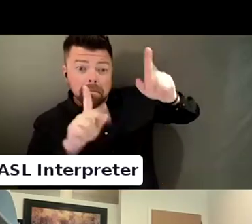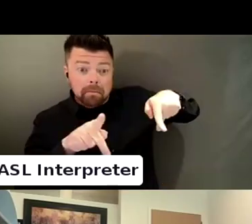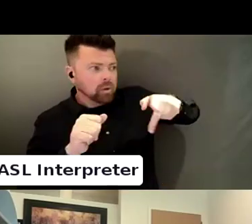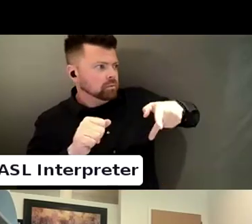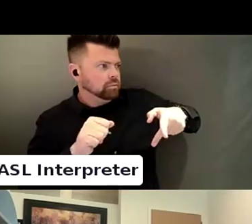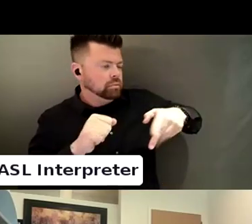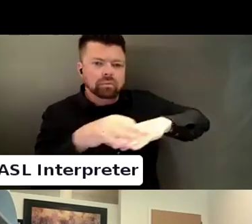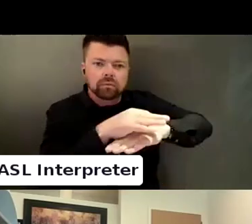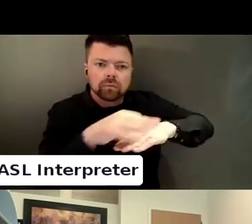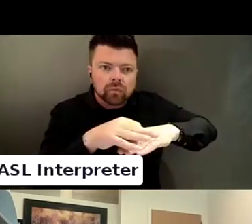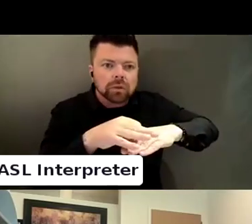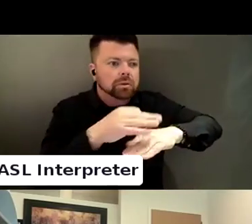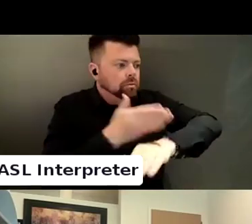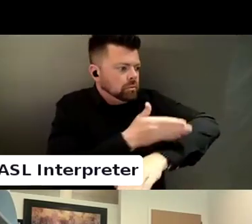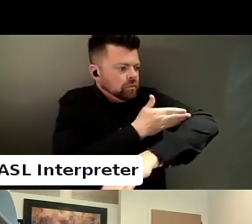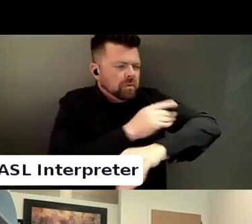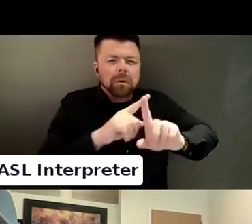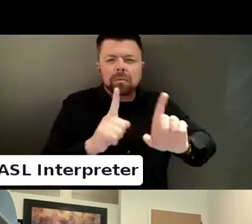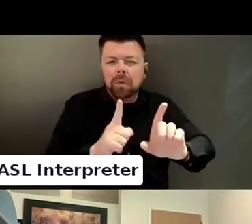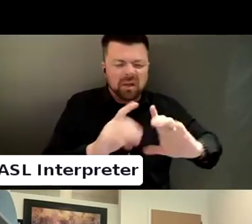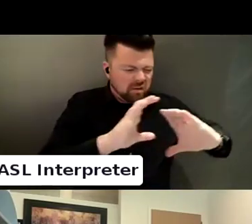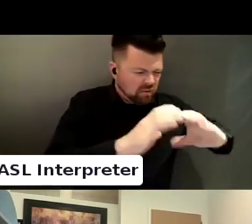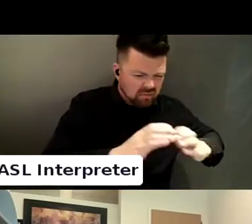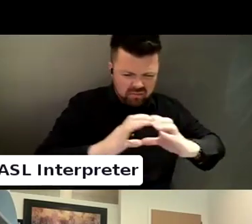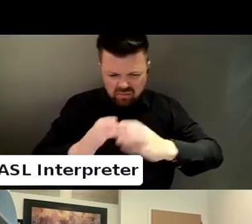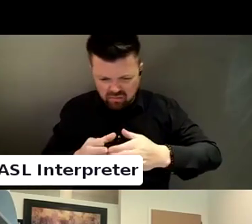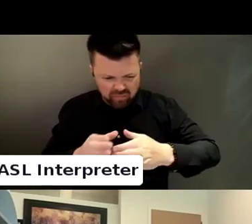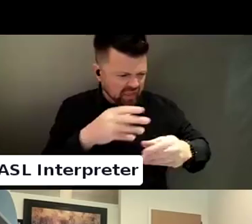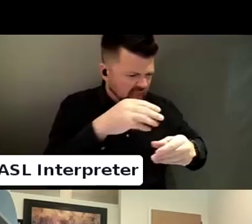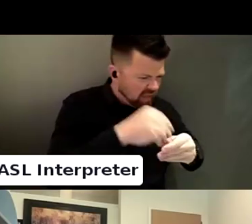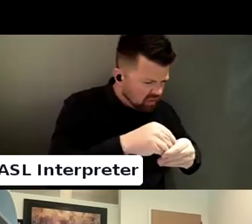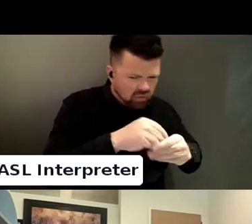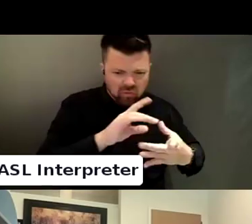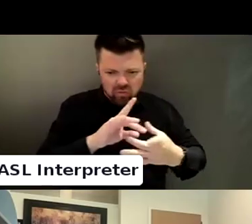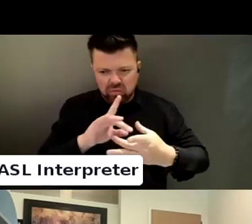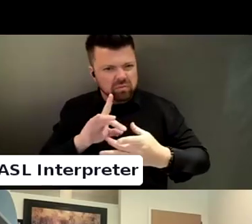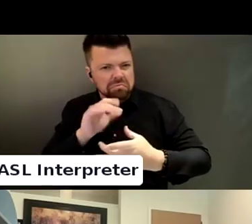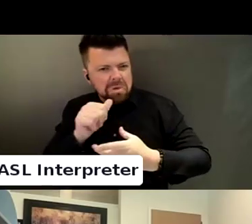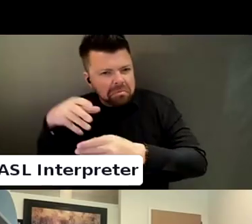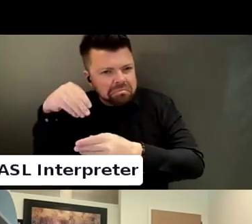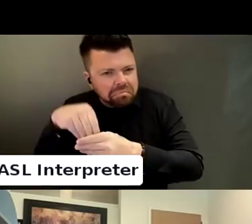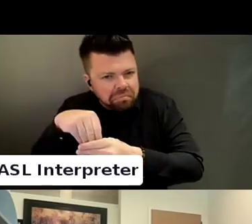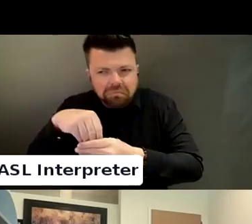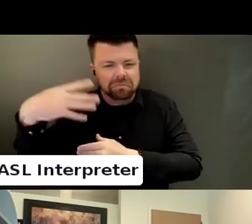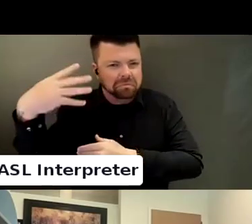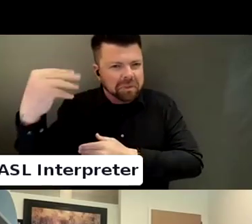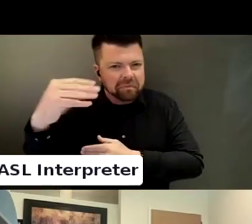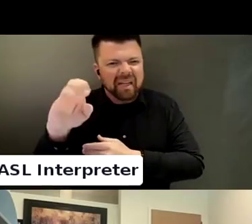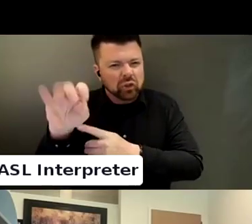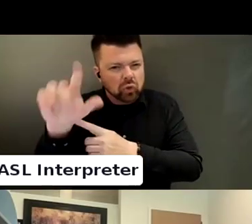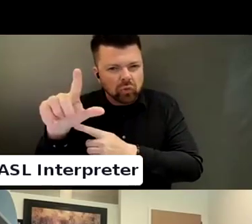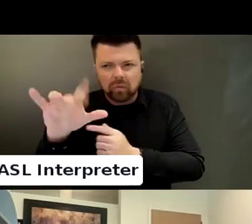How does your group see these two internal and external um, engineering